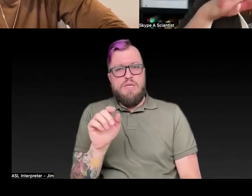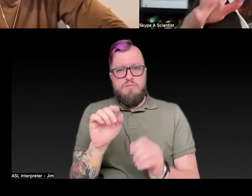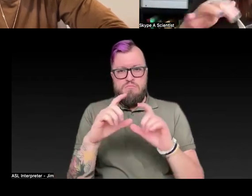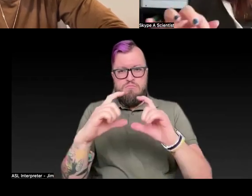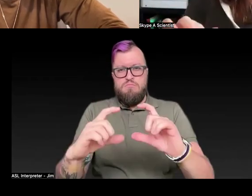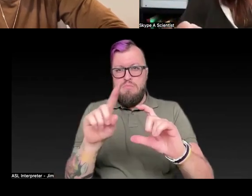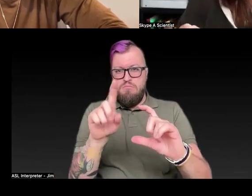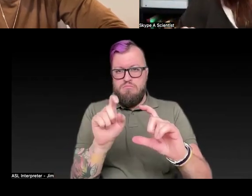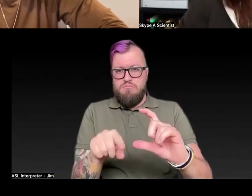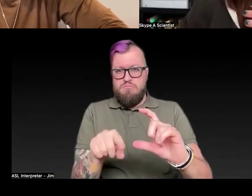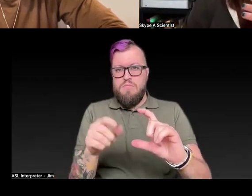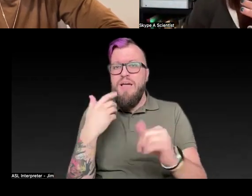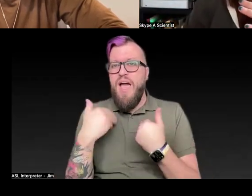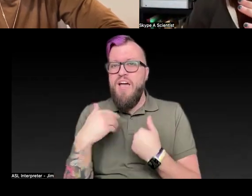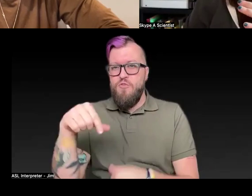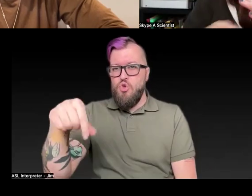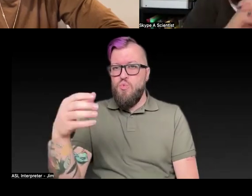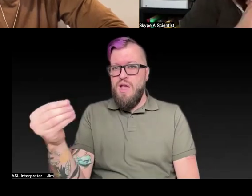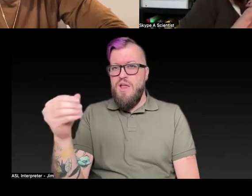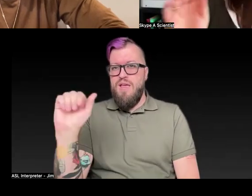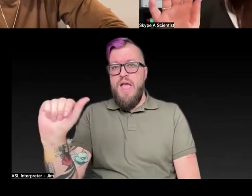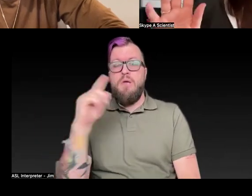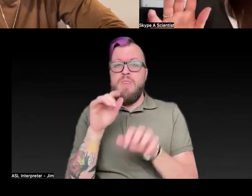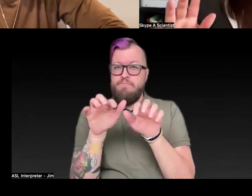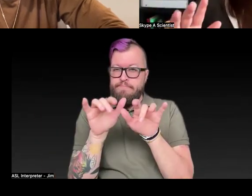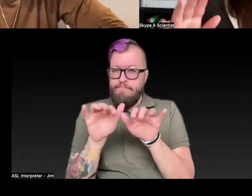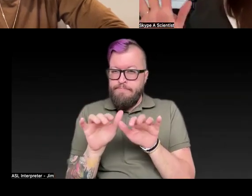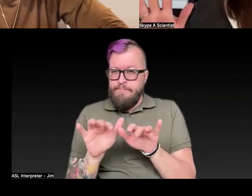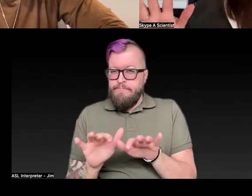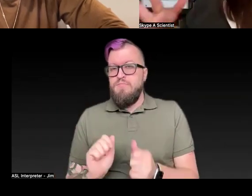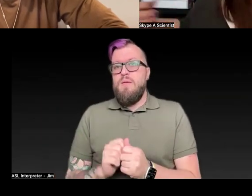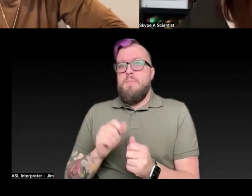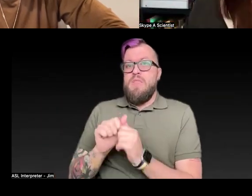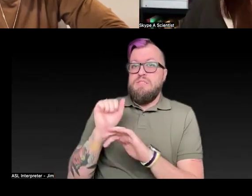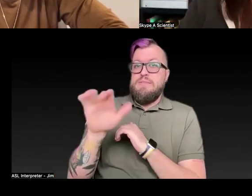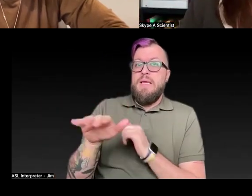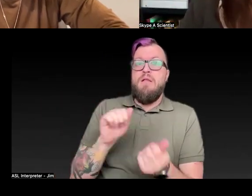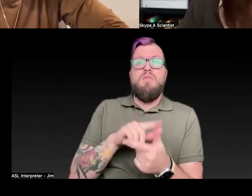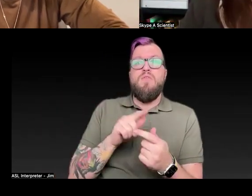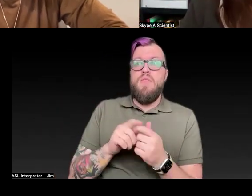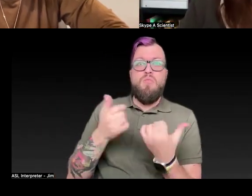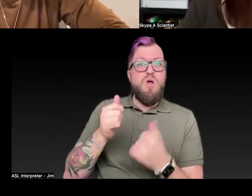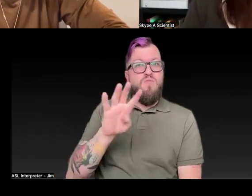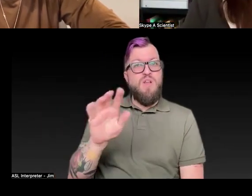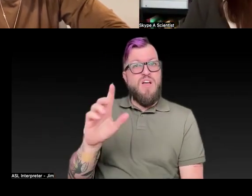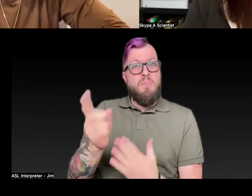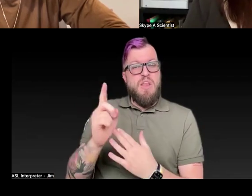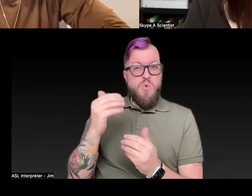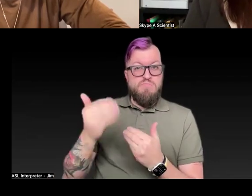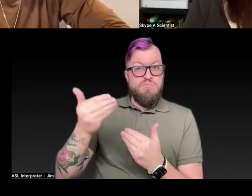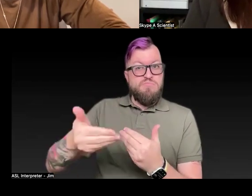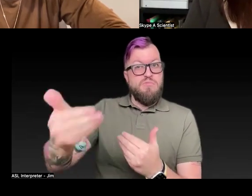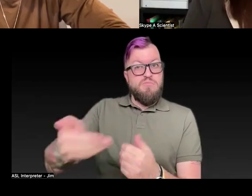Type all your questions in there. We will try to get through as many questions as we possibly can in the next 45 minutes.